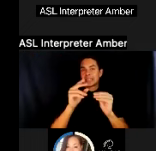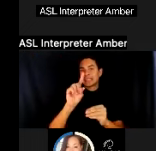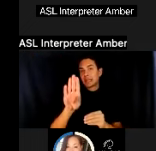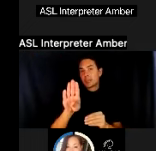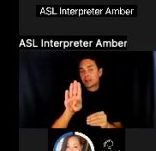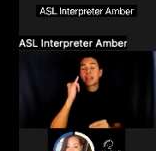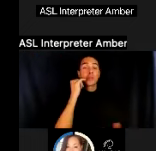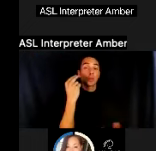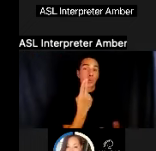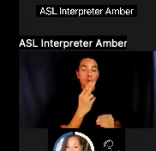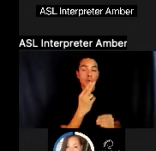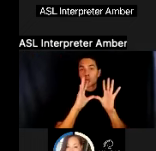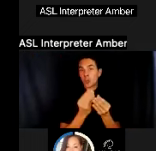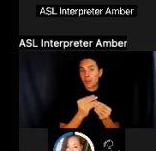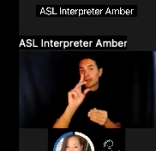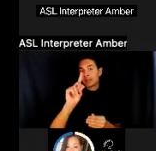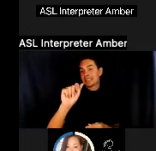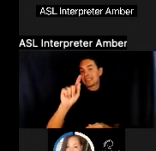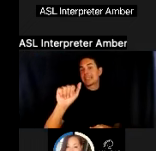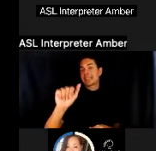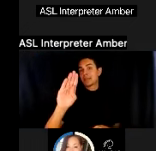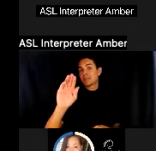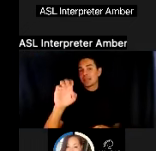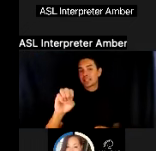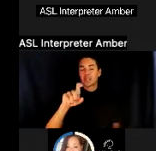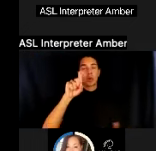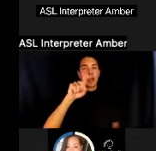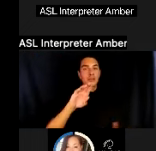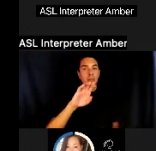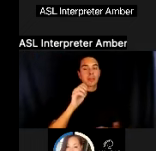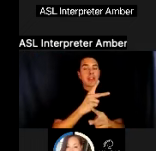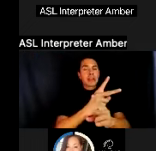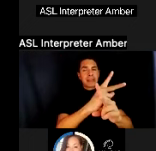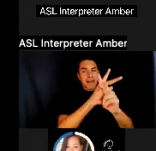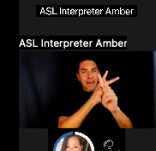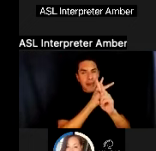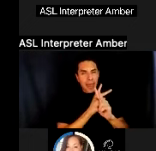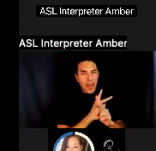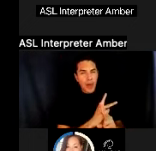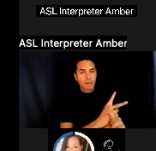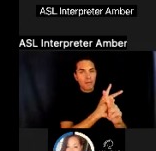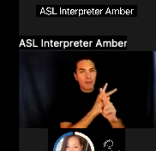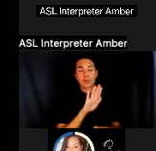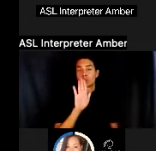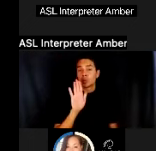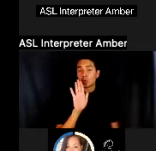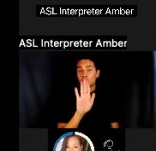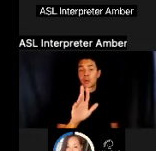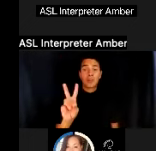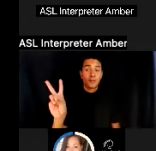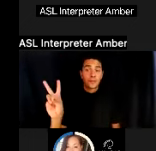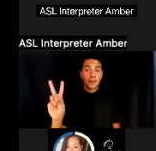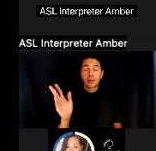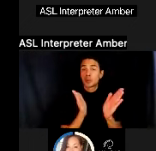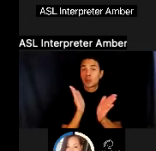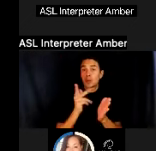tribal database that's within your tribe, you have to be really careful that your victim service